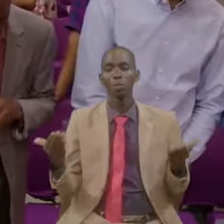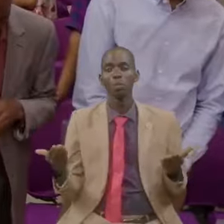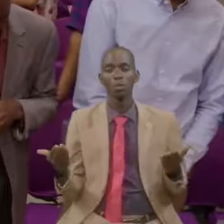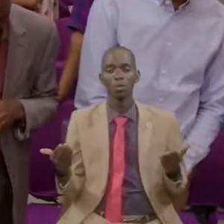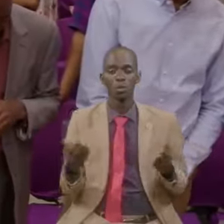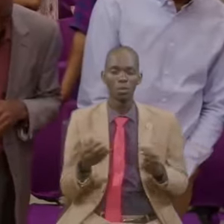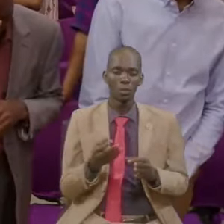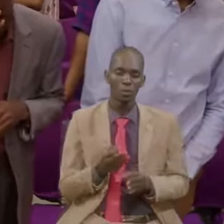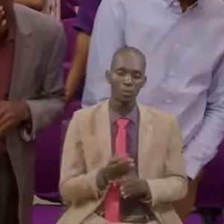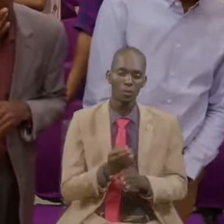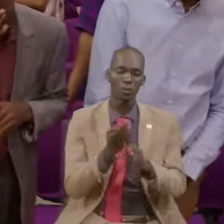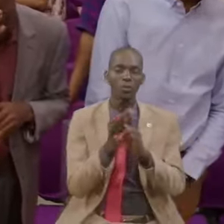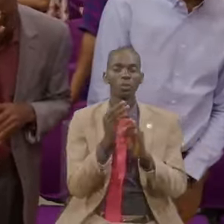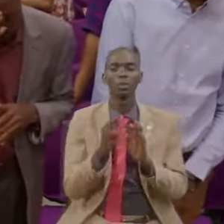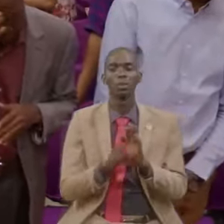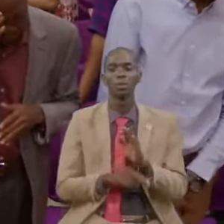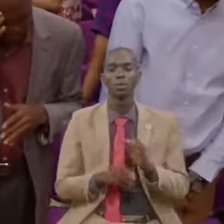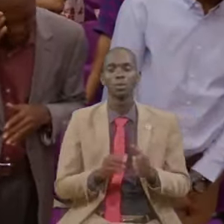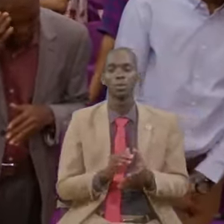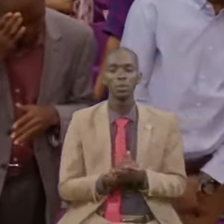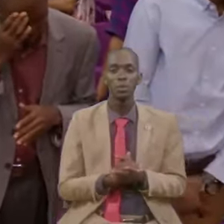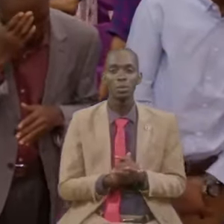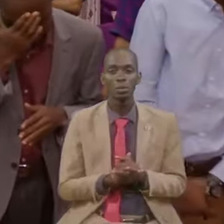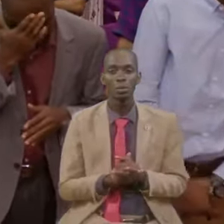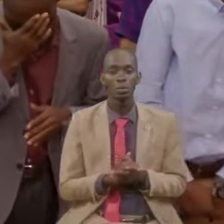Forthright, faithfulness.